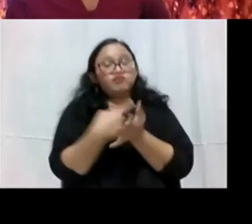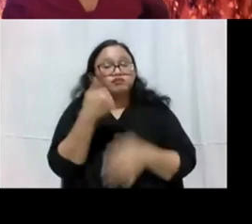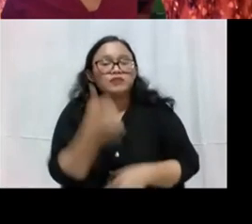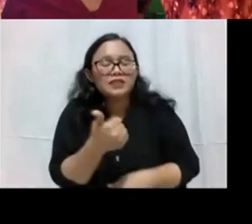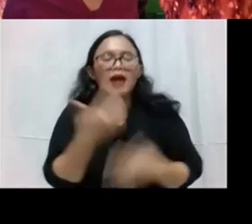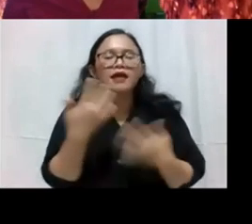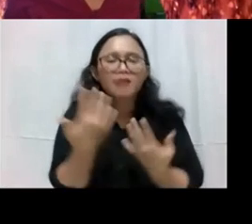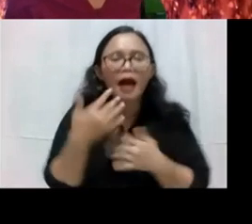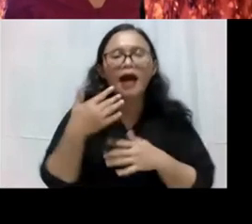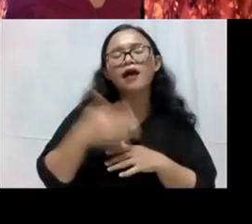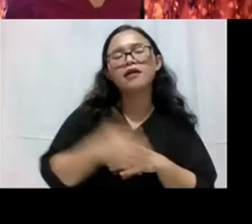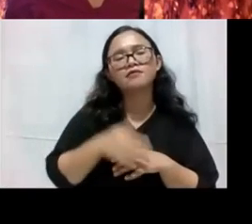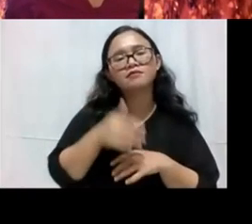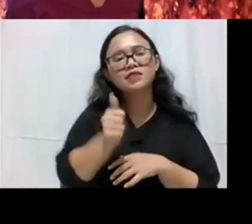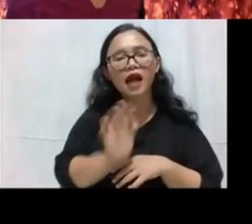journalists can collaborate